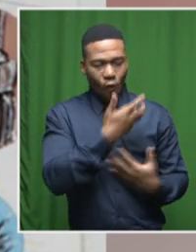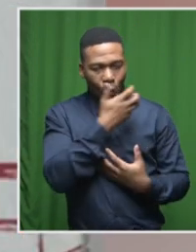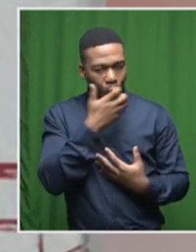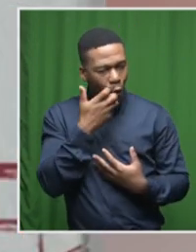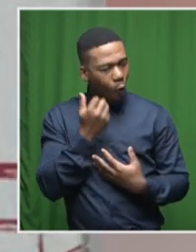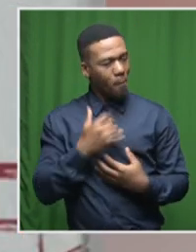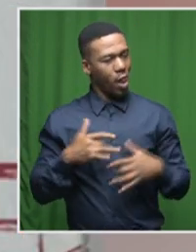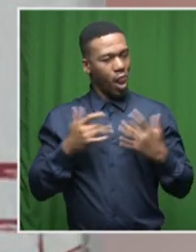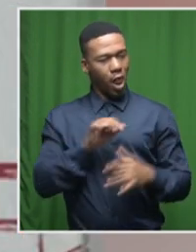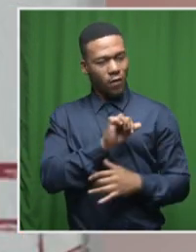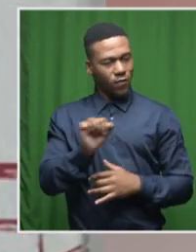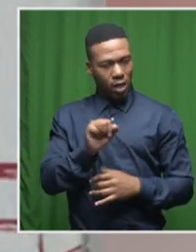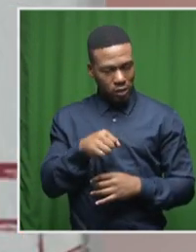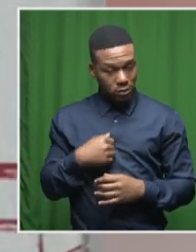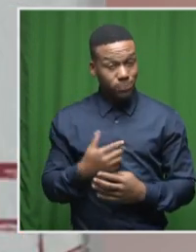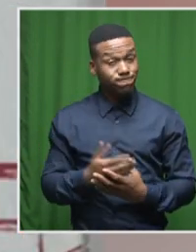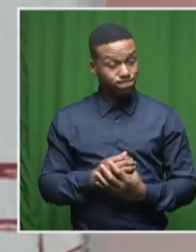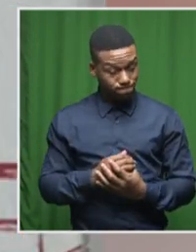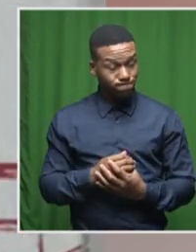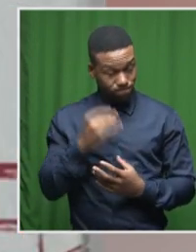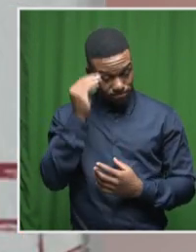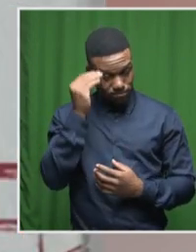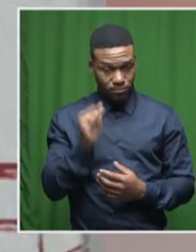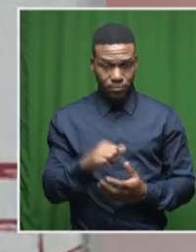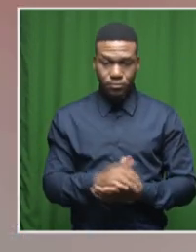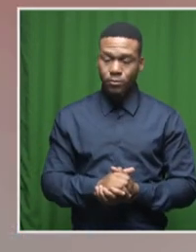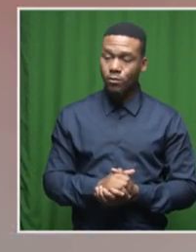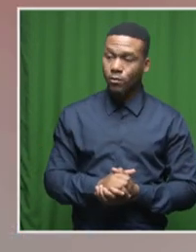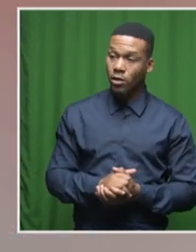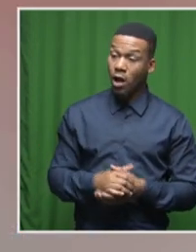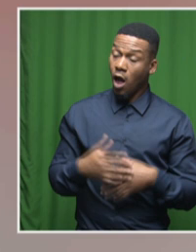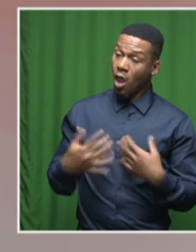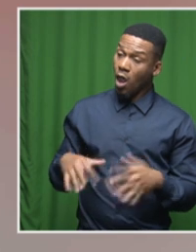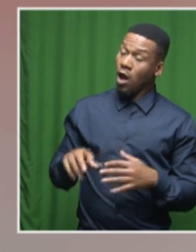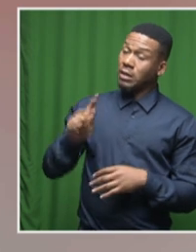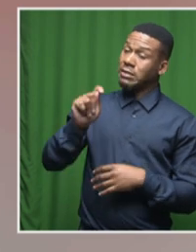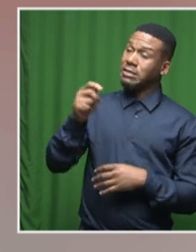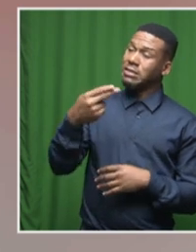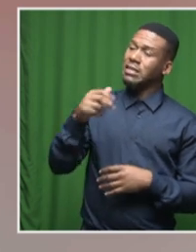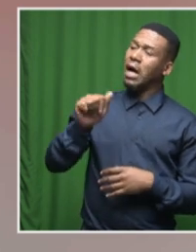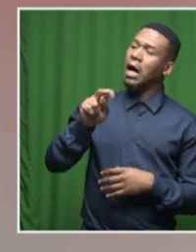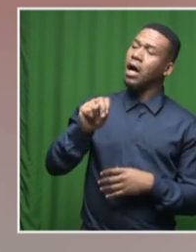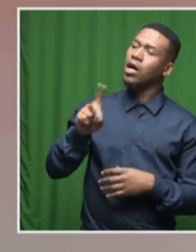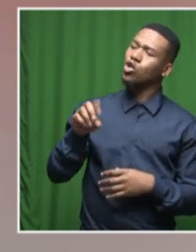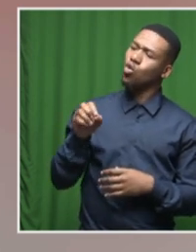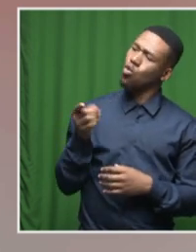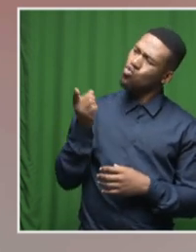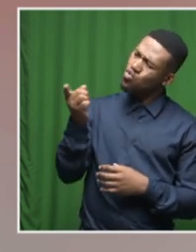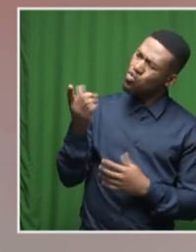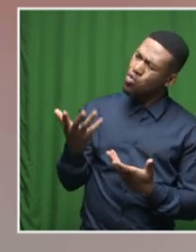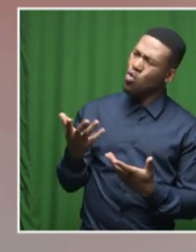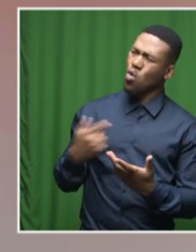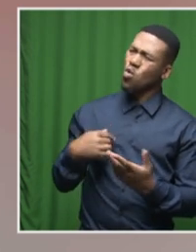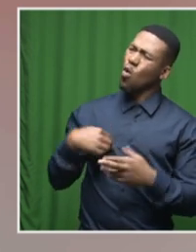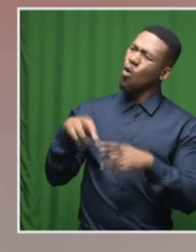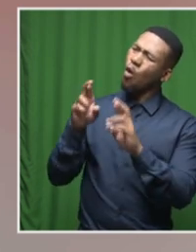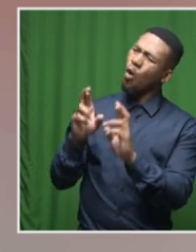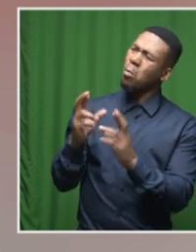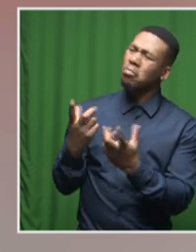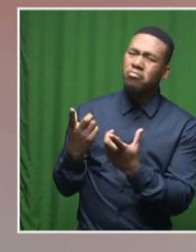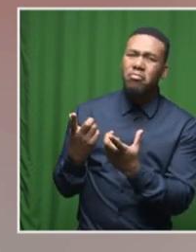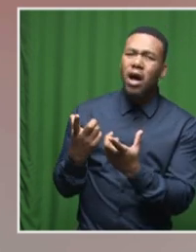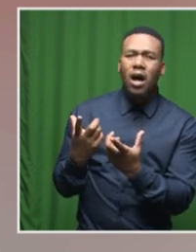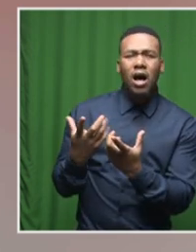Okay. Now, Thando, those attending this exhibition and those viewing your work, so what is it that you hope they will take away?